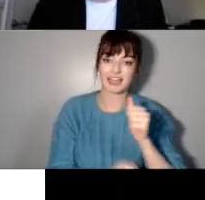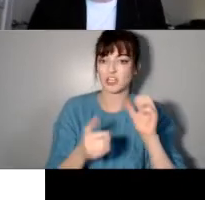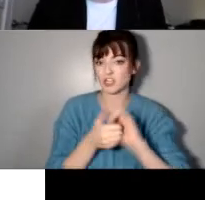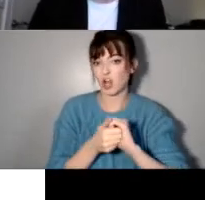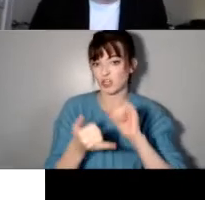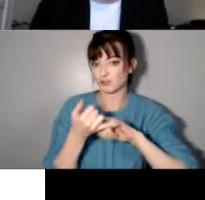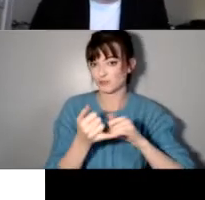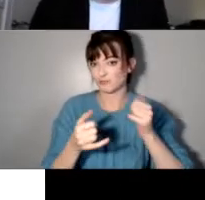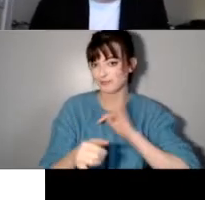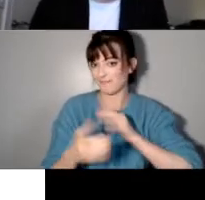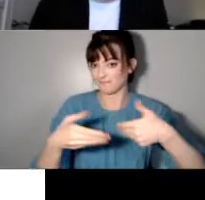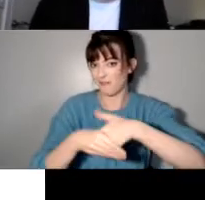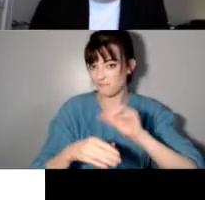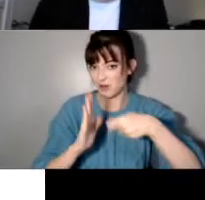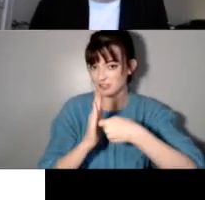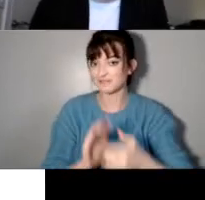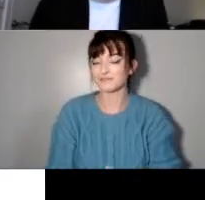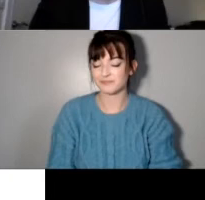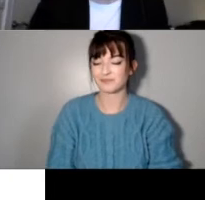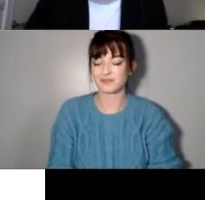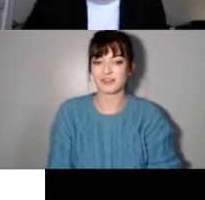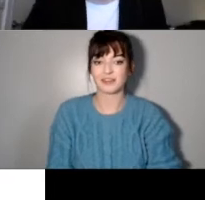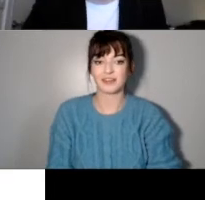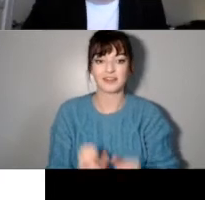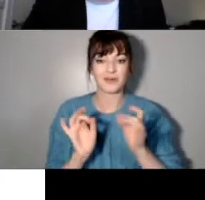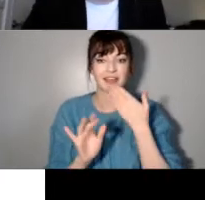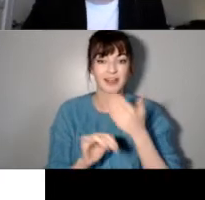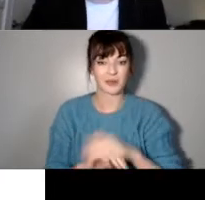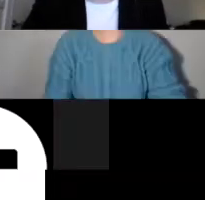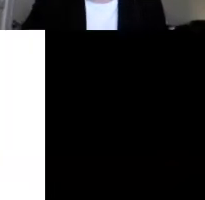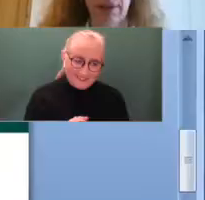project. Okay, thank you.